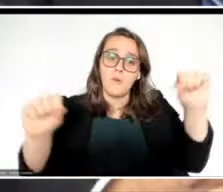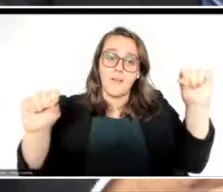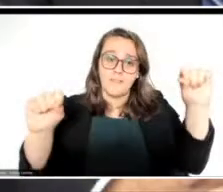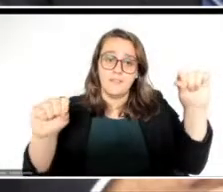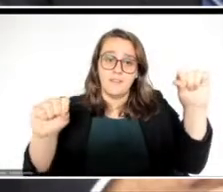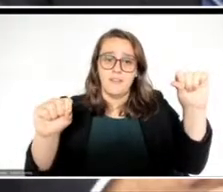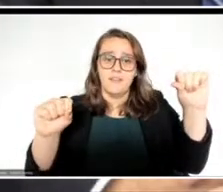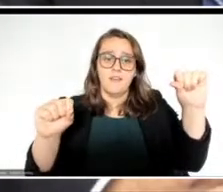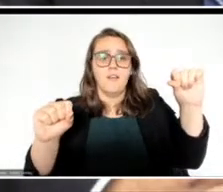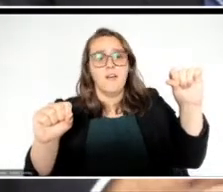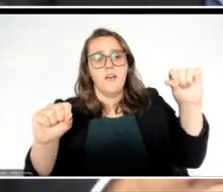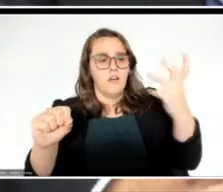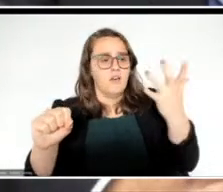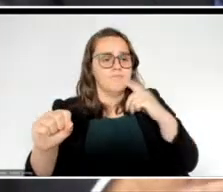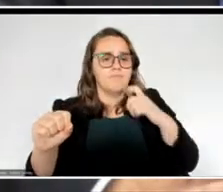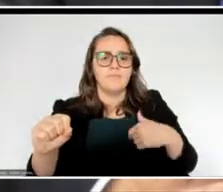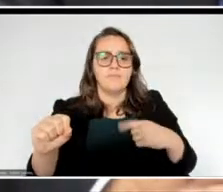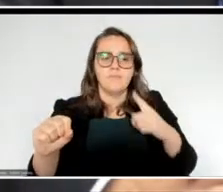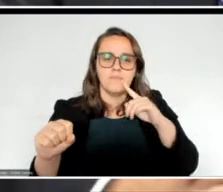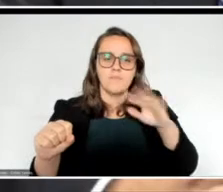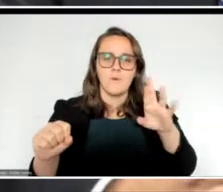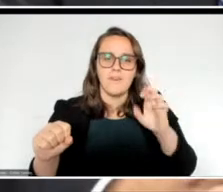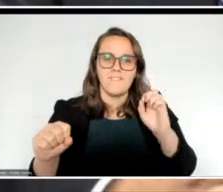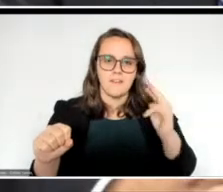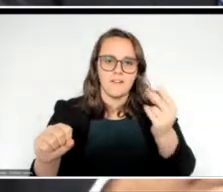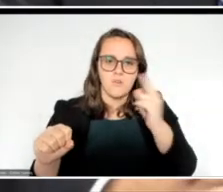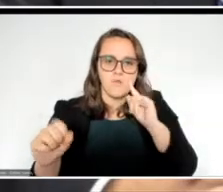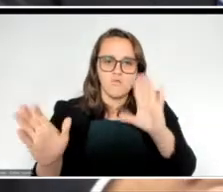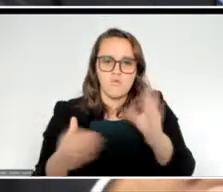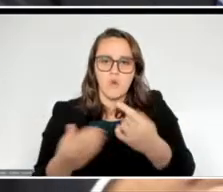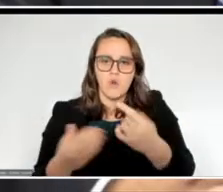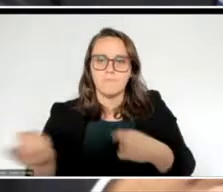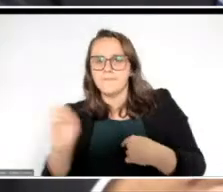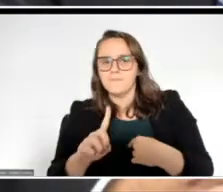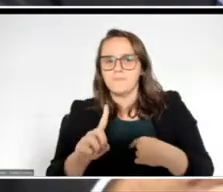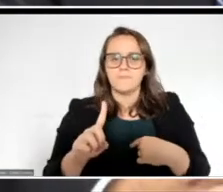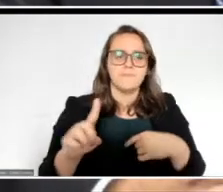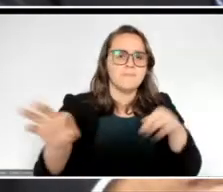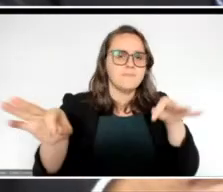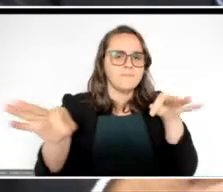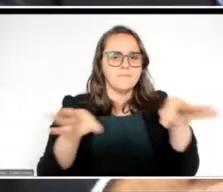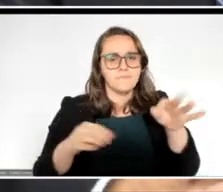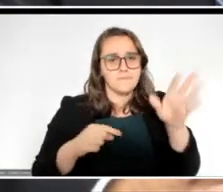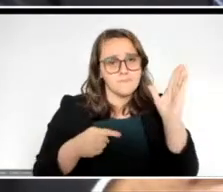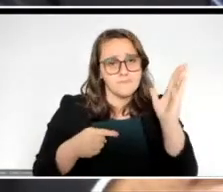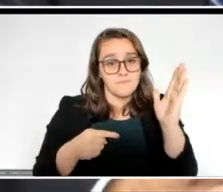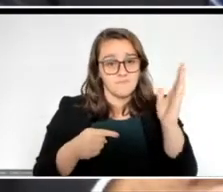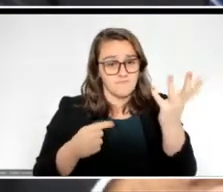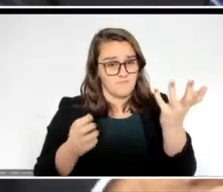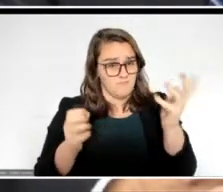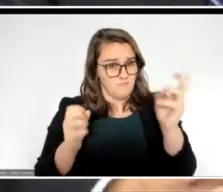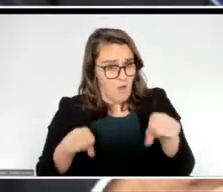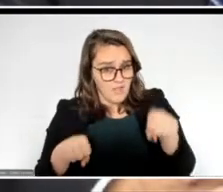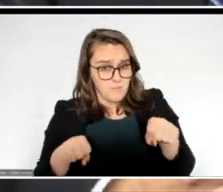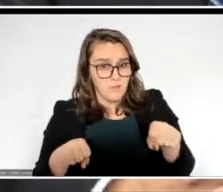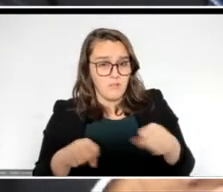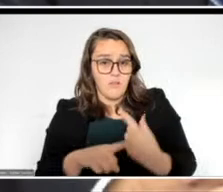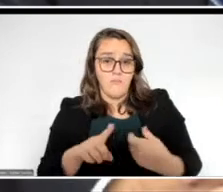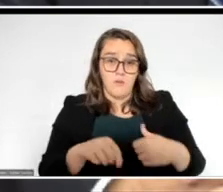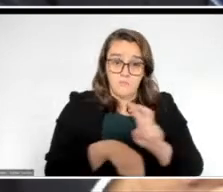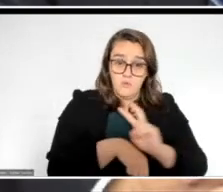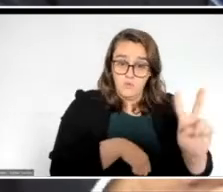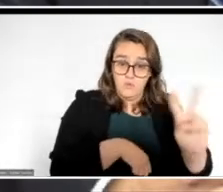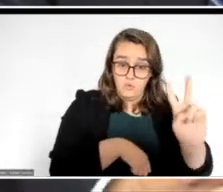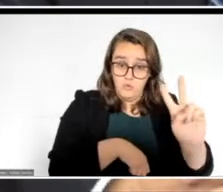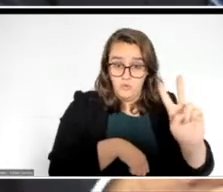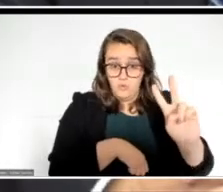podium in the briefing room and talk to the nation at any time between when you first gave him that advice at 2 o'clock and